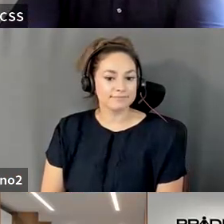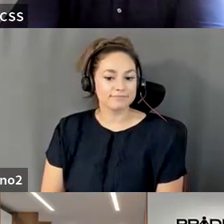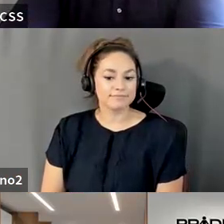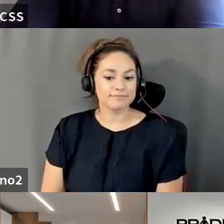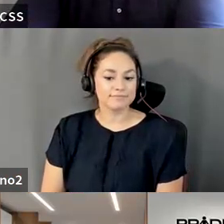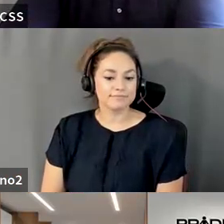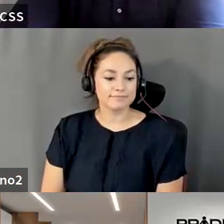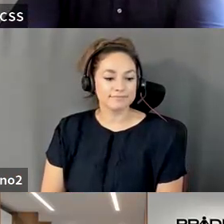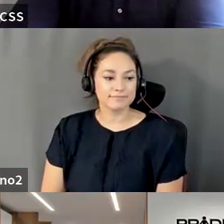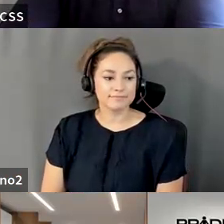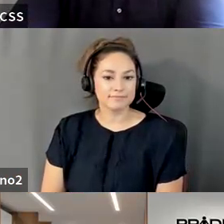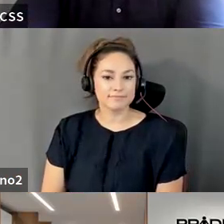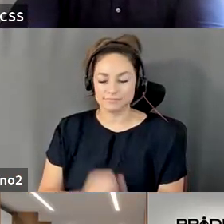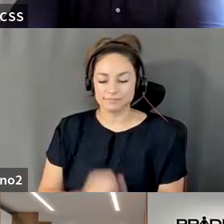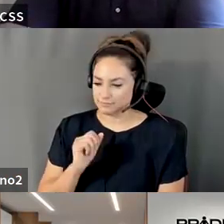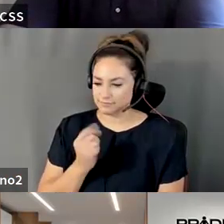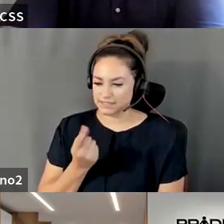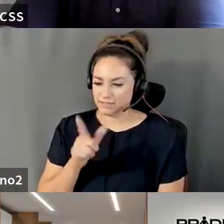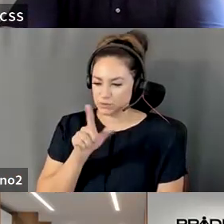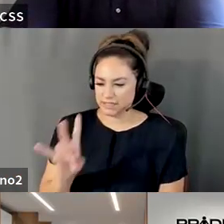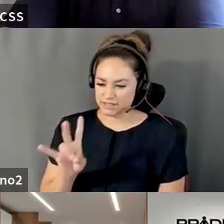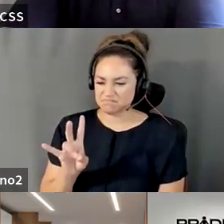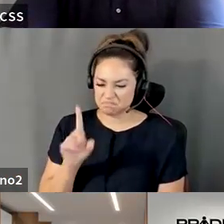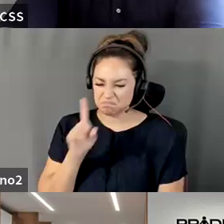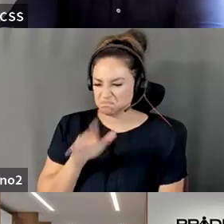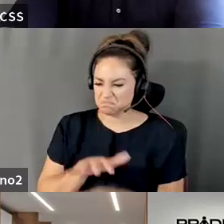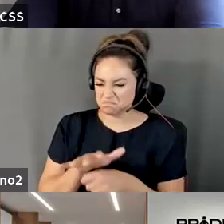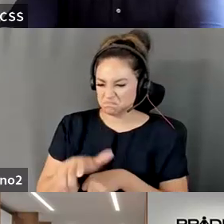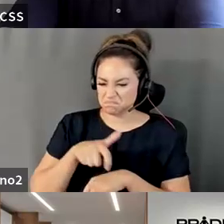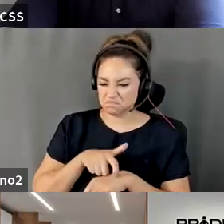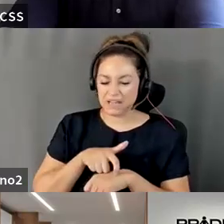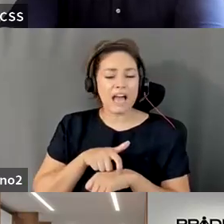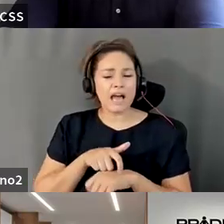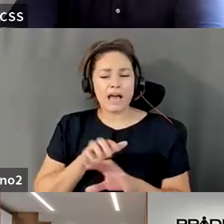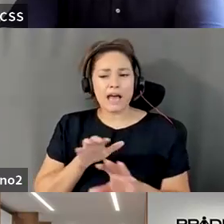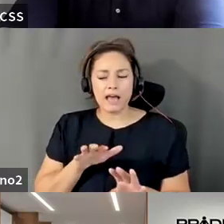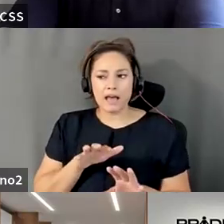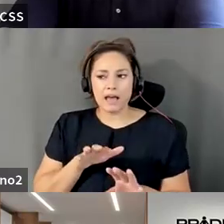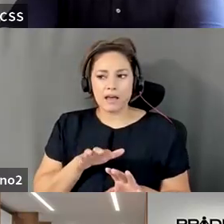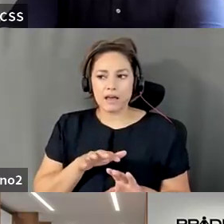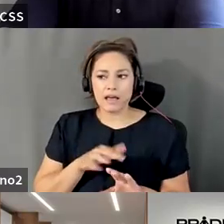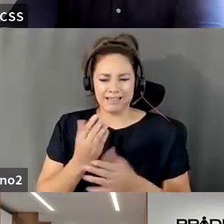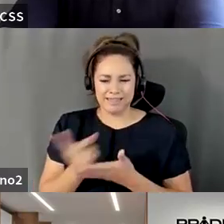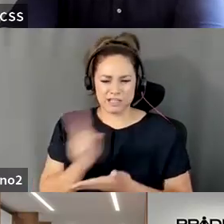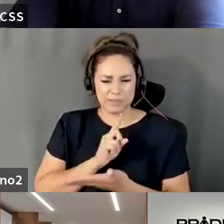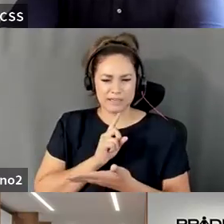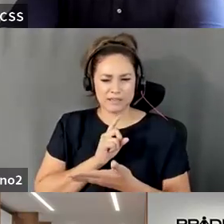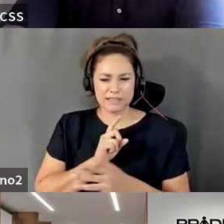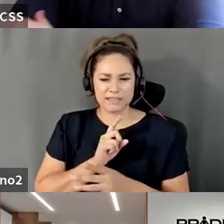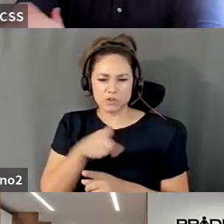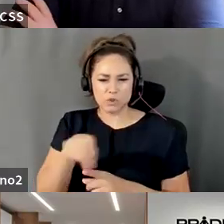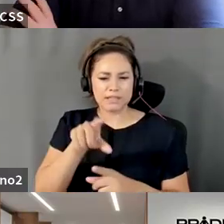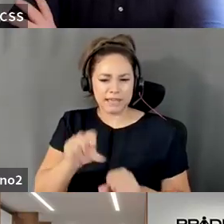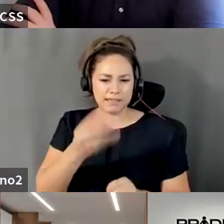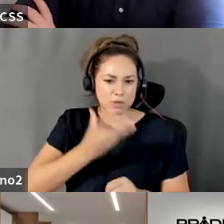With that, it's 11:27. I think we've got time. I don't believe we went over last week. You guys can tell me we did if